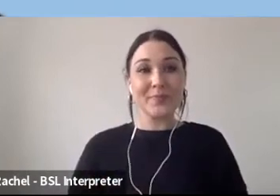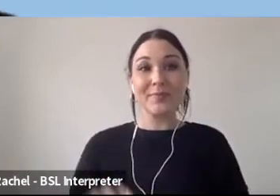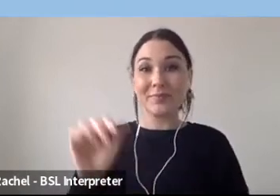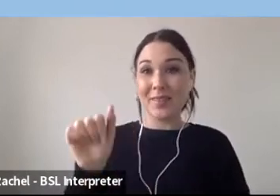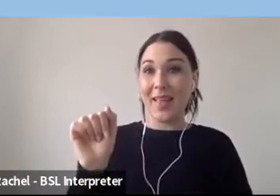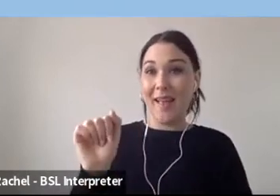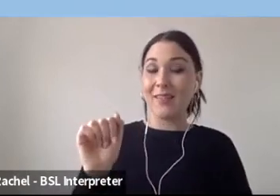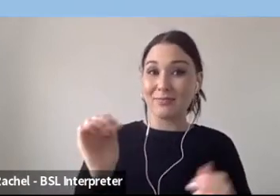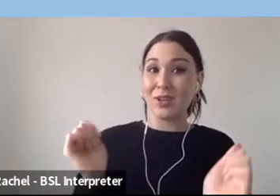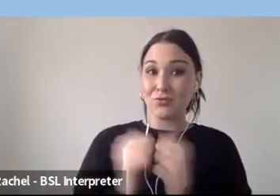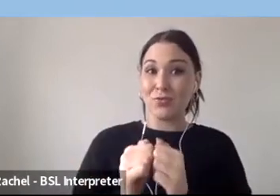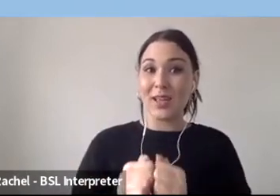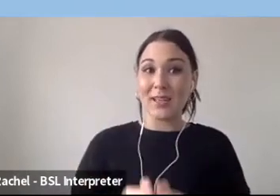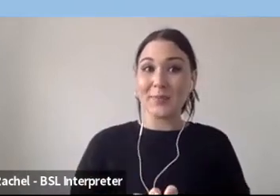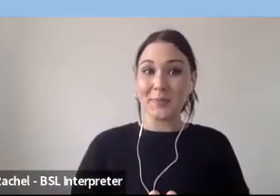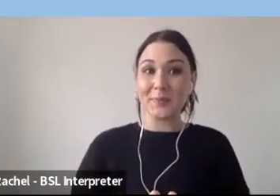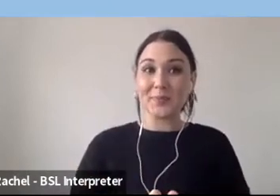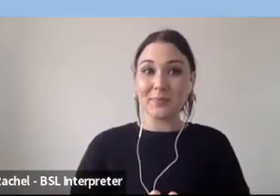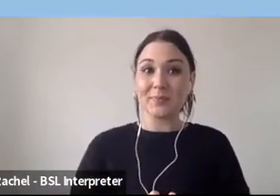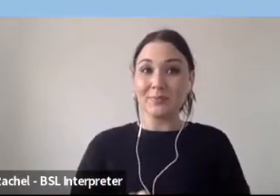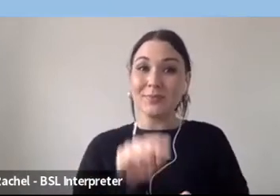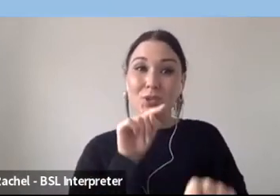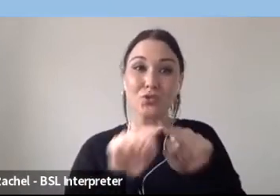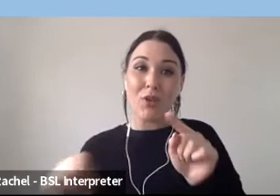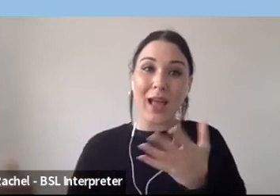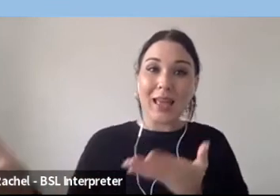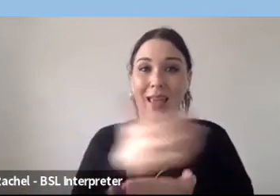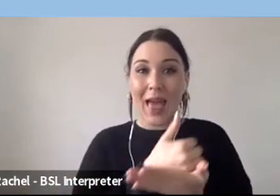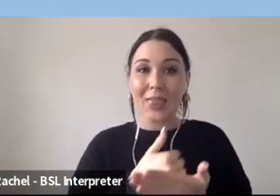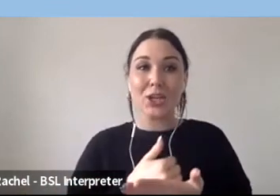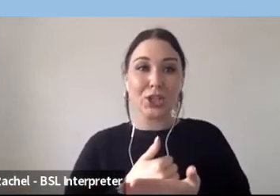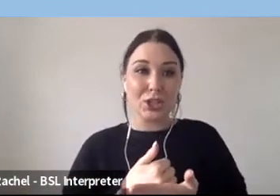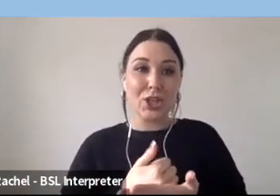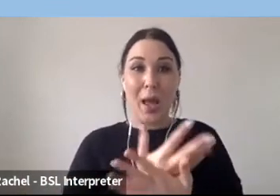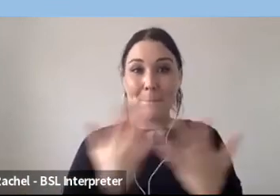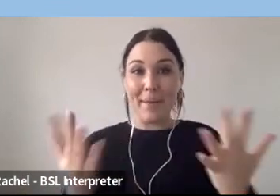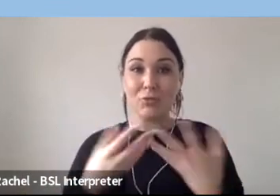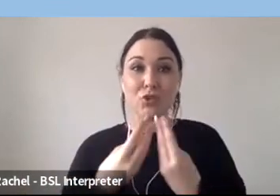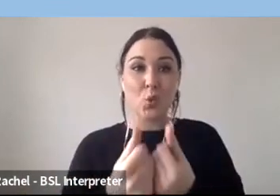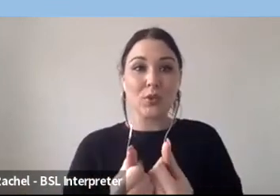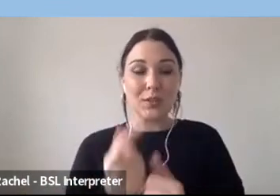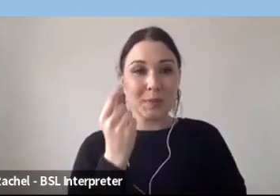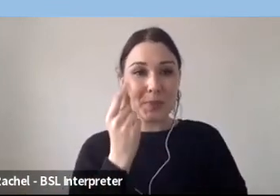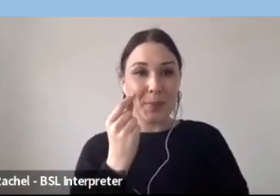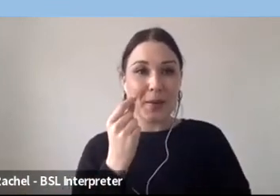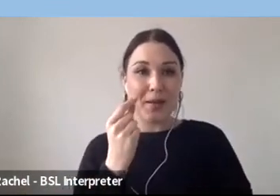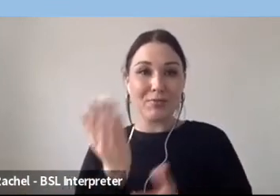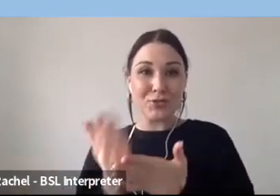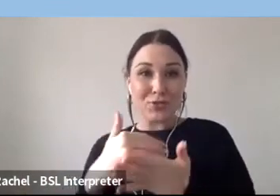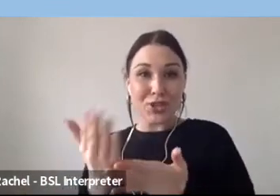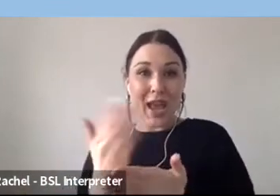Yeah, completely agree. And yeah, we'll try and gather up as many resources as we can, and again share them